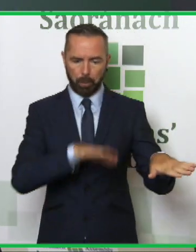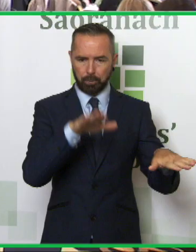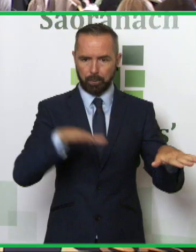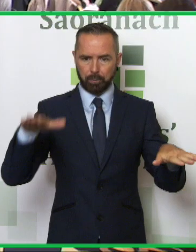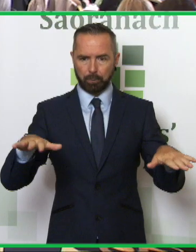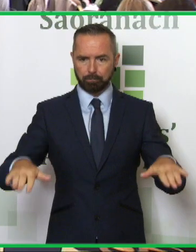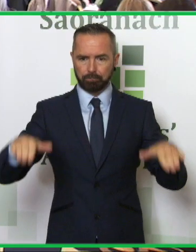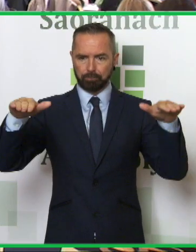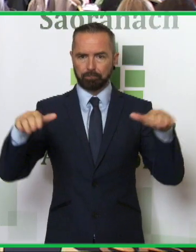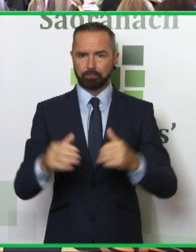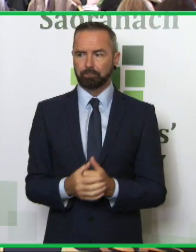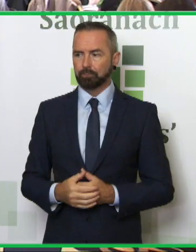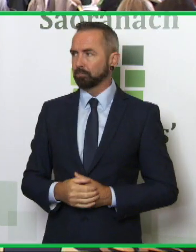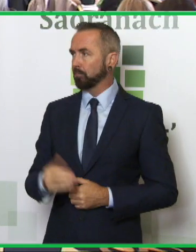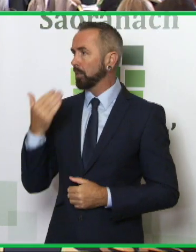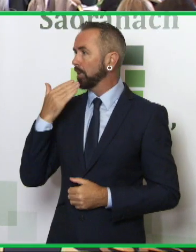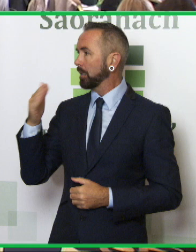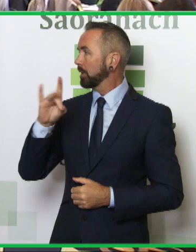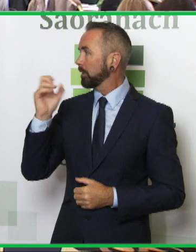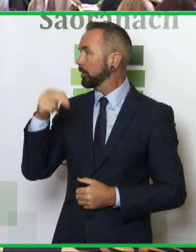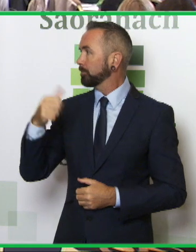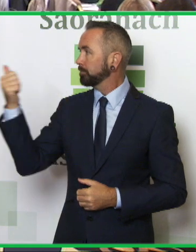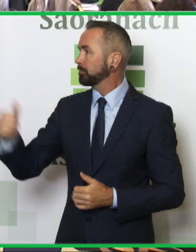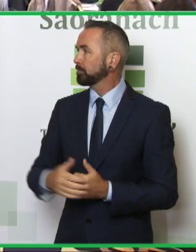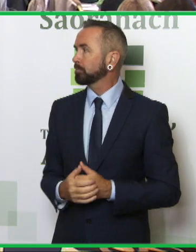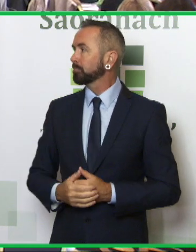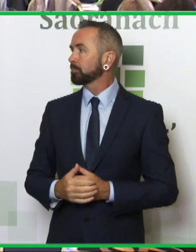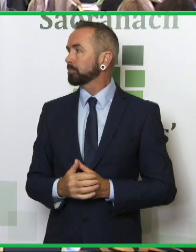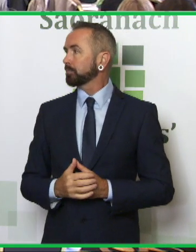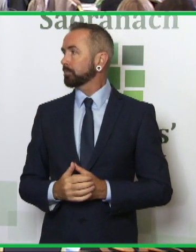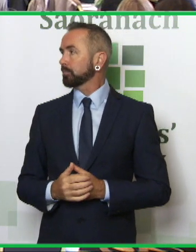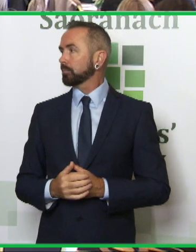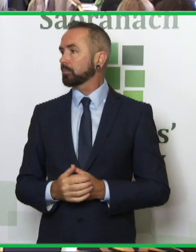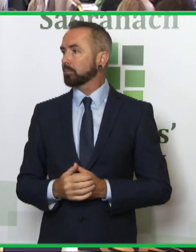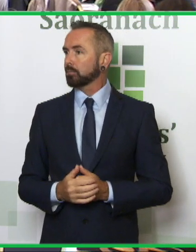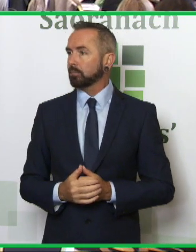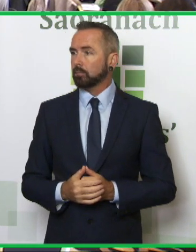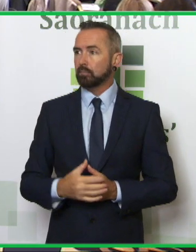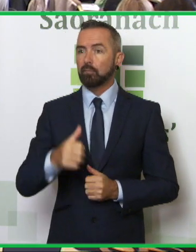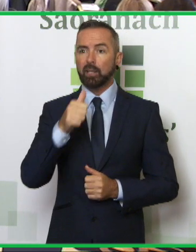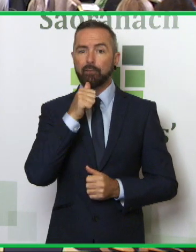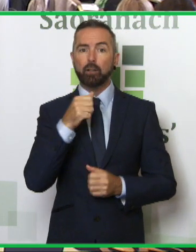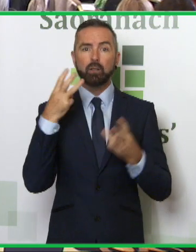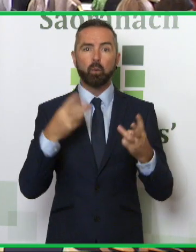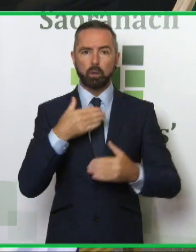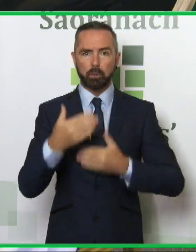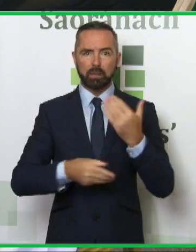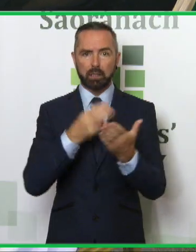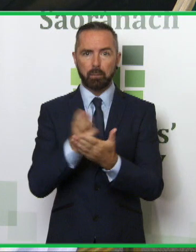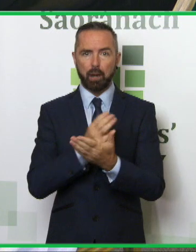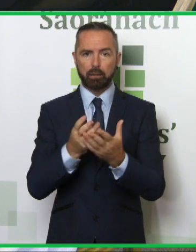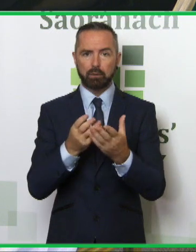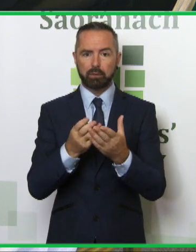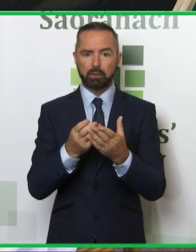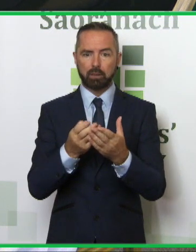Okay. Thank you, Ciaran. Can I just get the procedural piece out of the way first, and then I will go to tables. You have